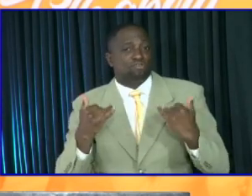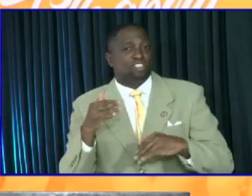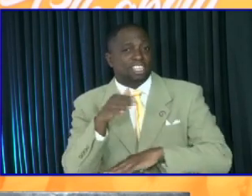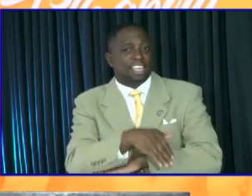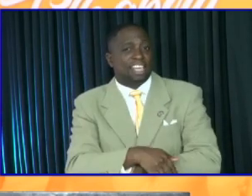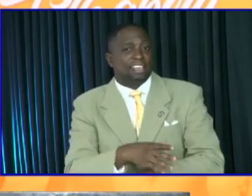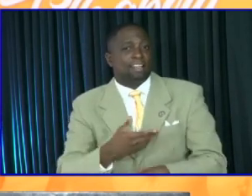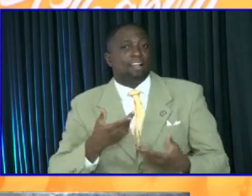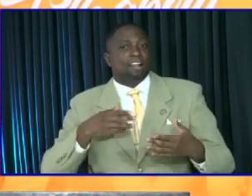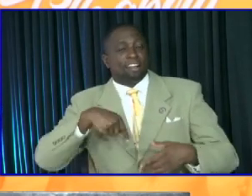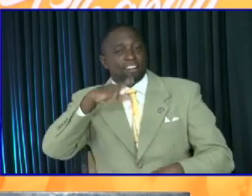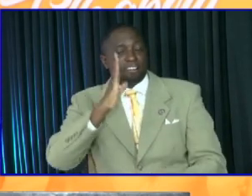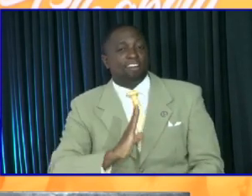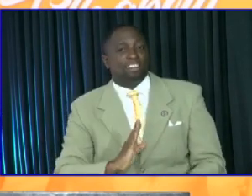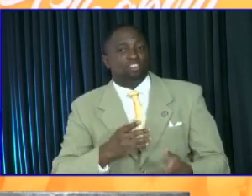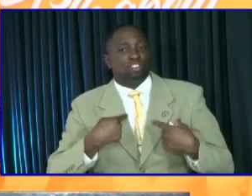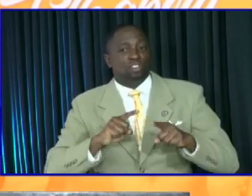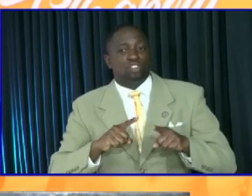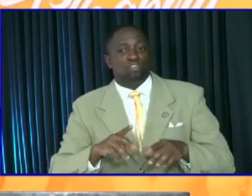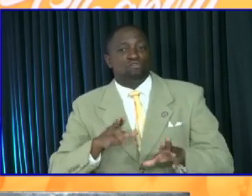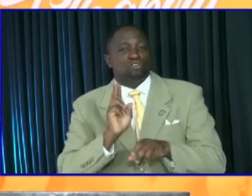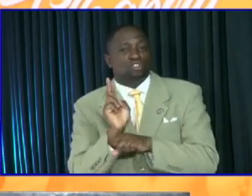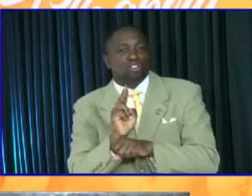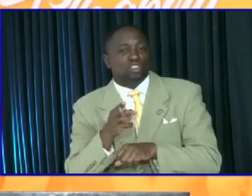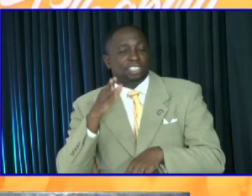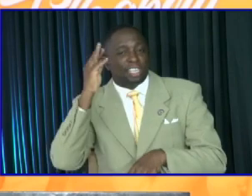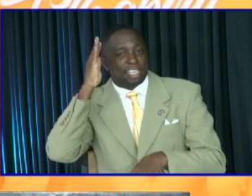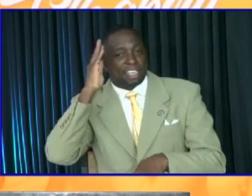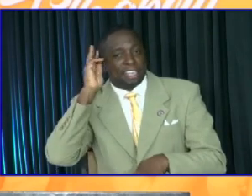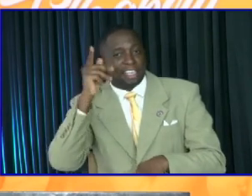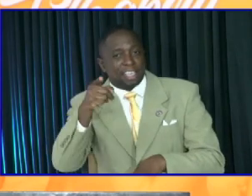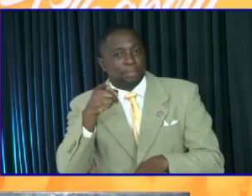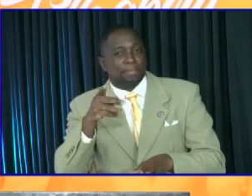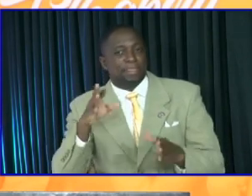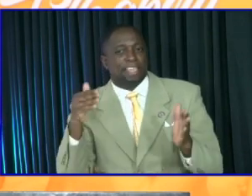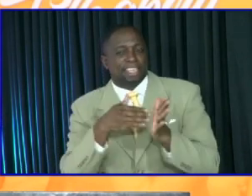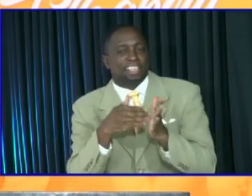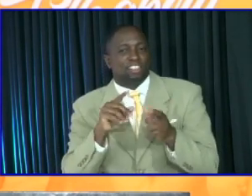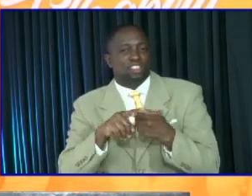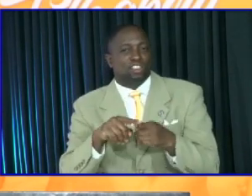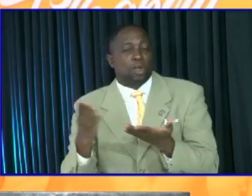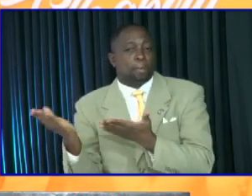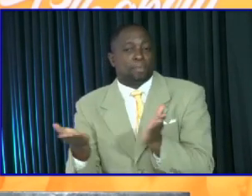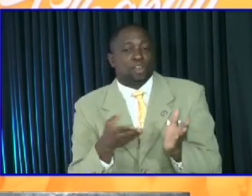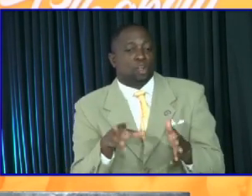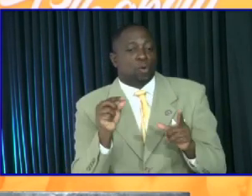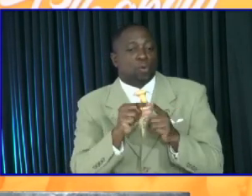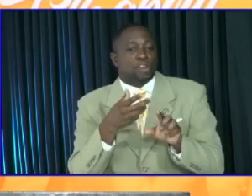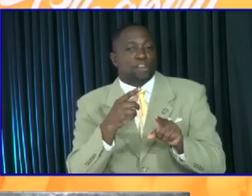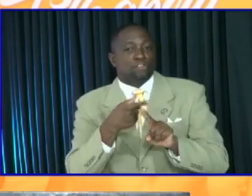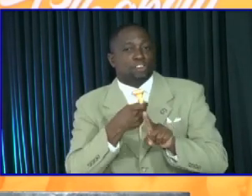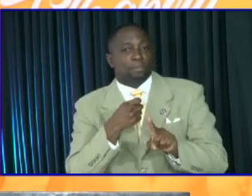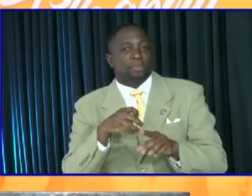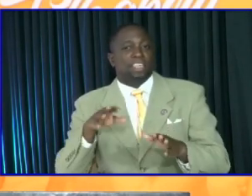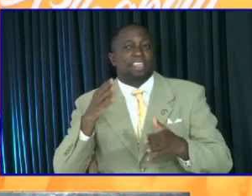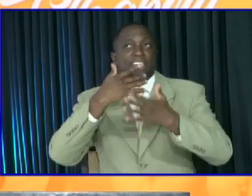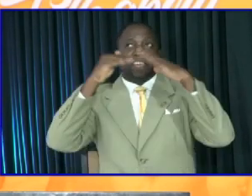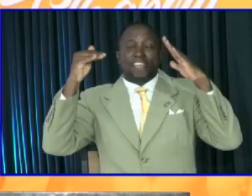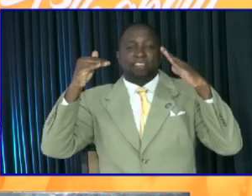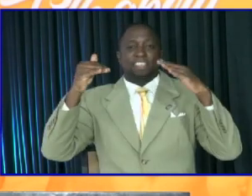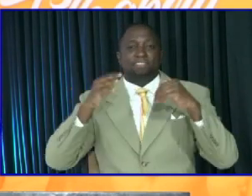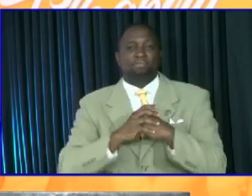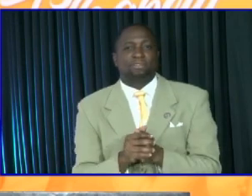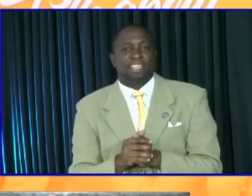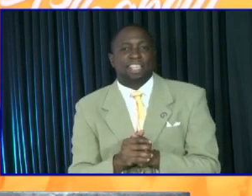our evangelist, Pastor Fletcher, to bring to us a word from heaven. I'm sure that we will all be blessed